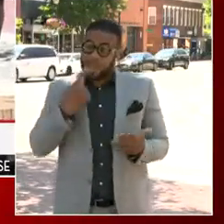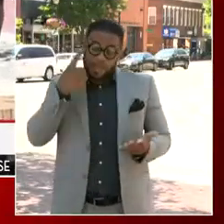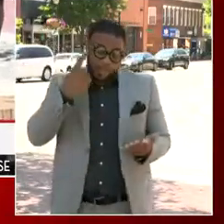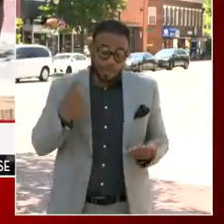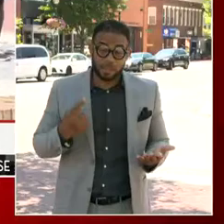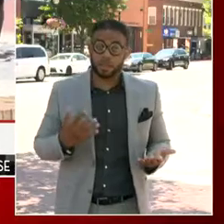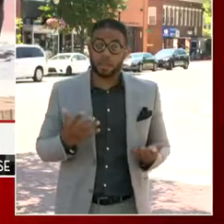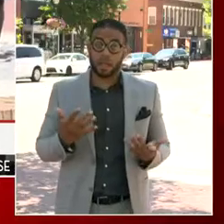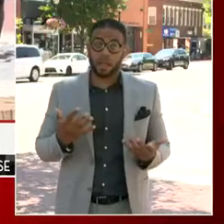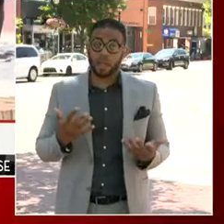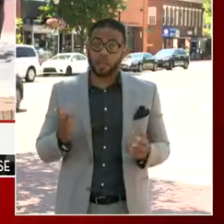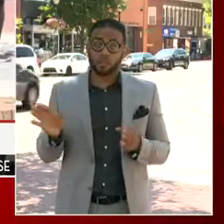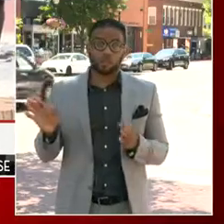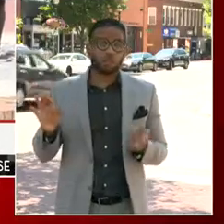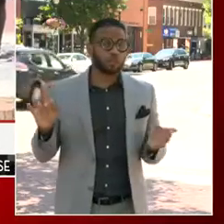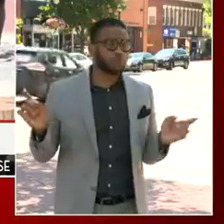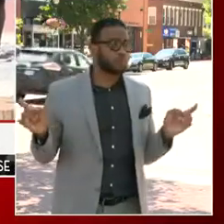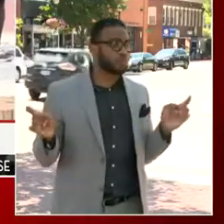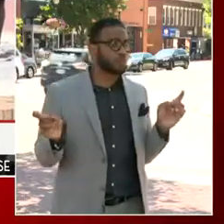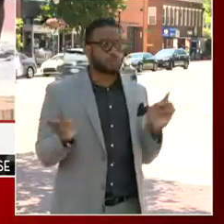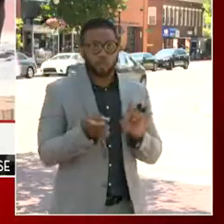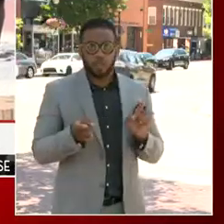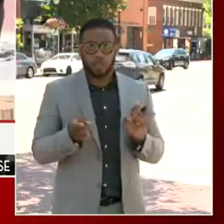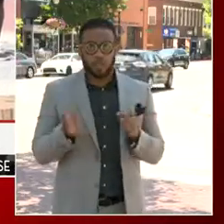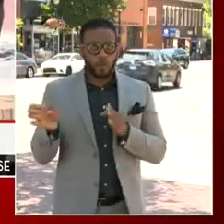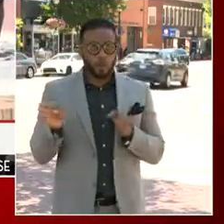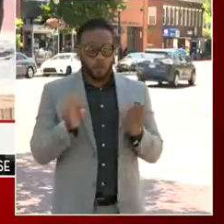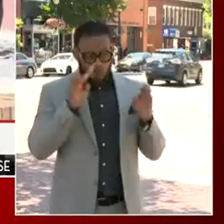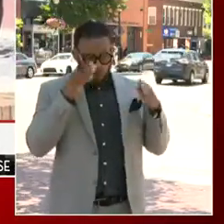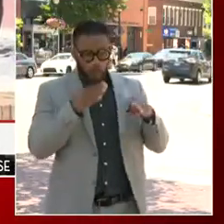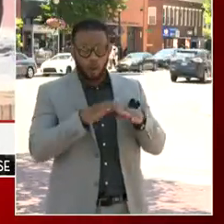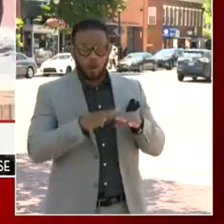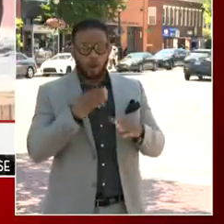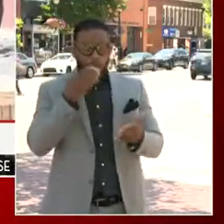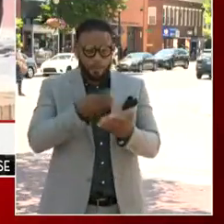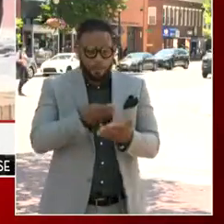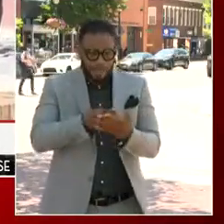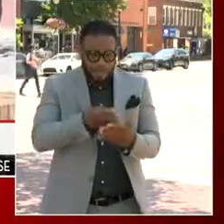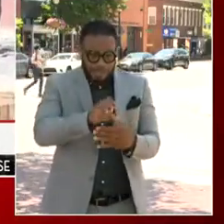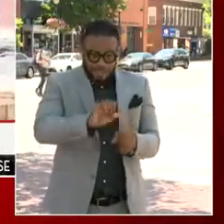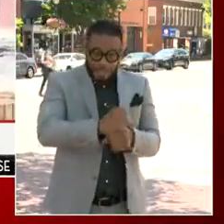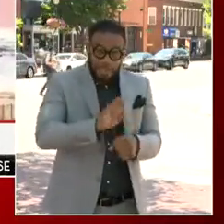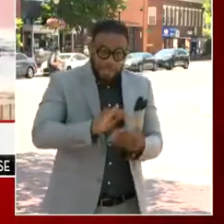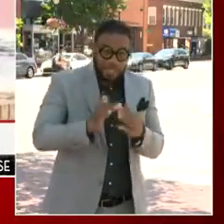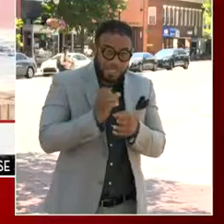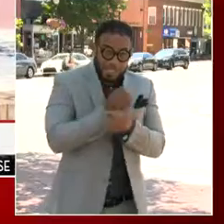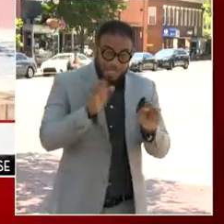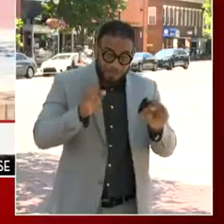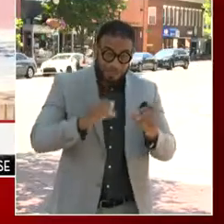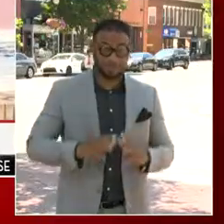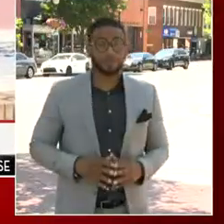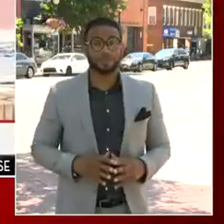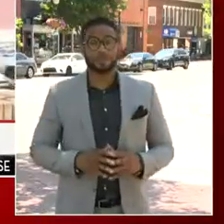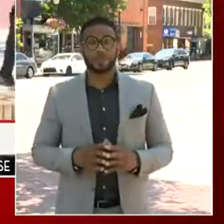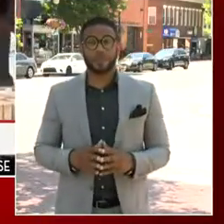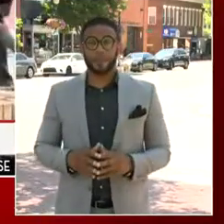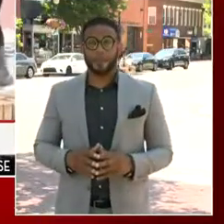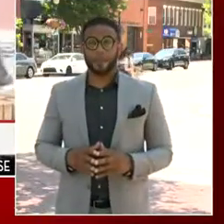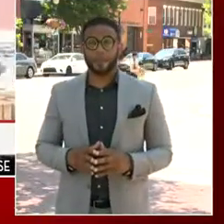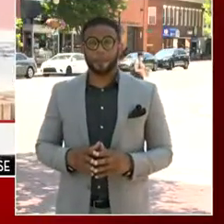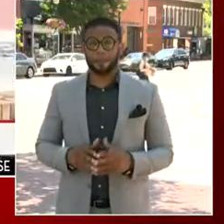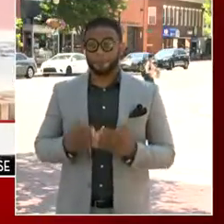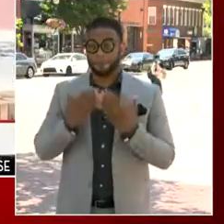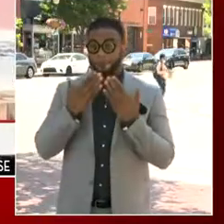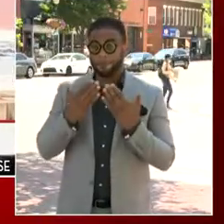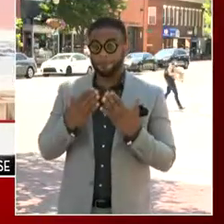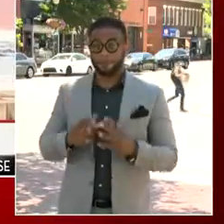think, a transformative injection of funds into making our city safe. Thank